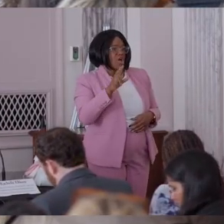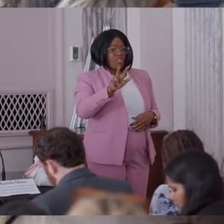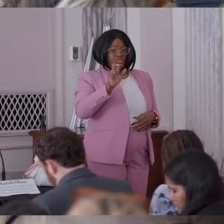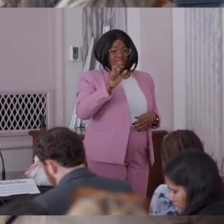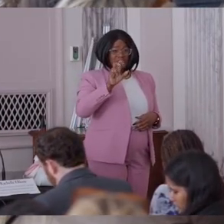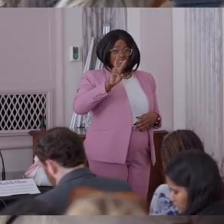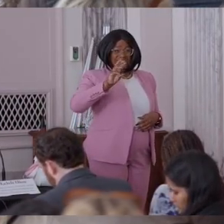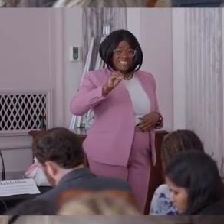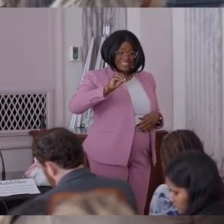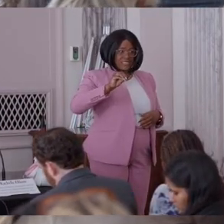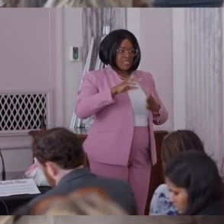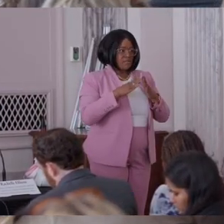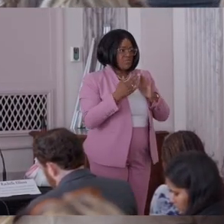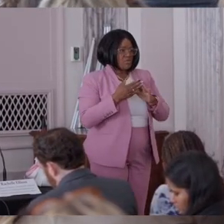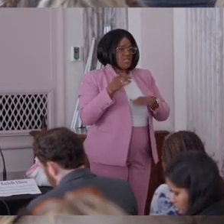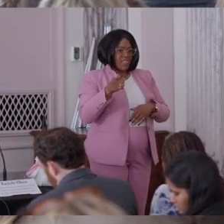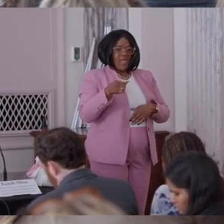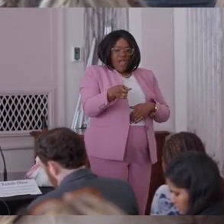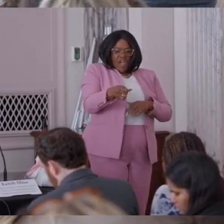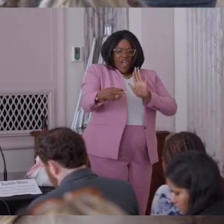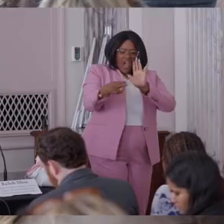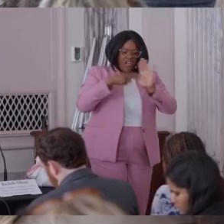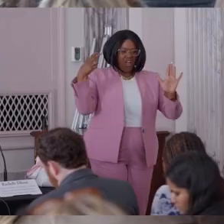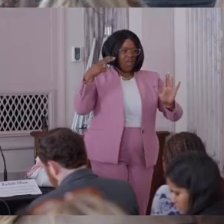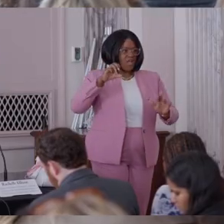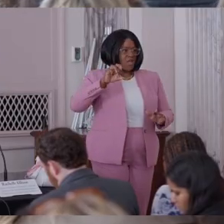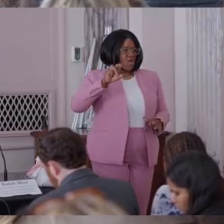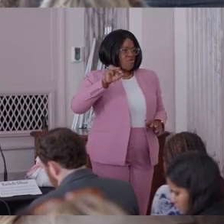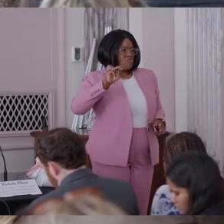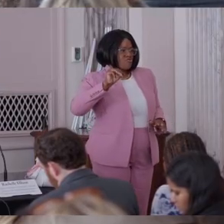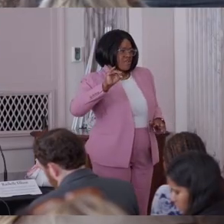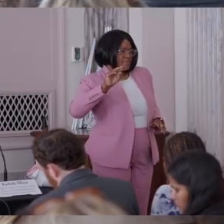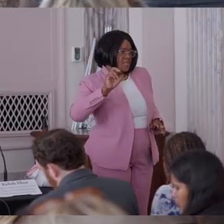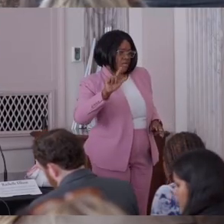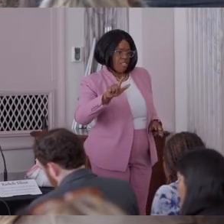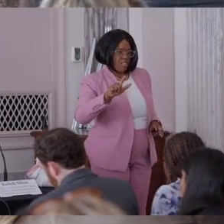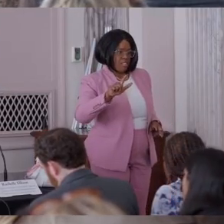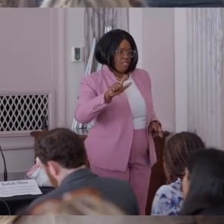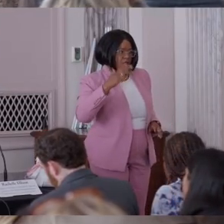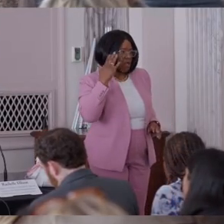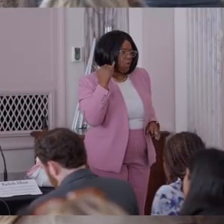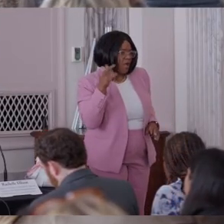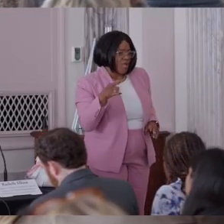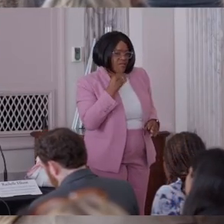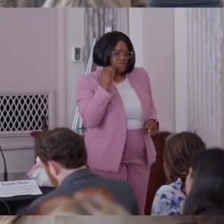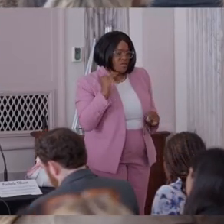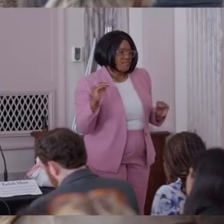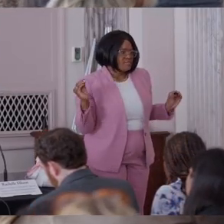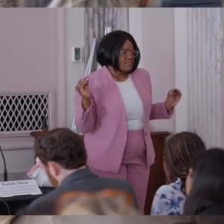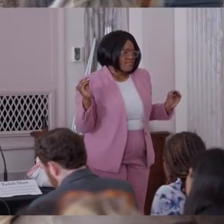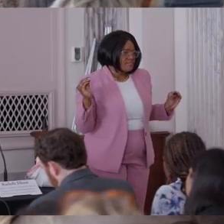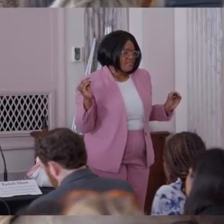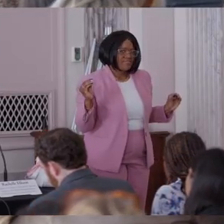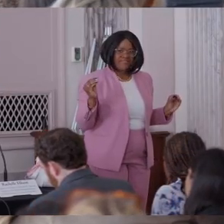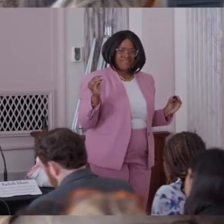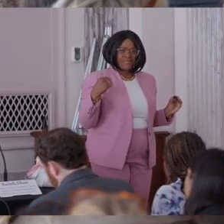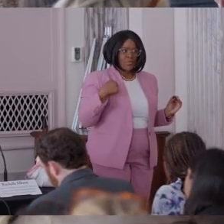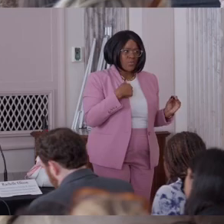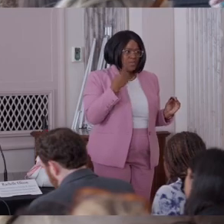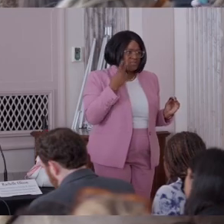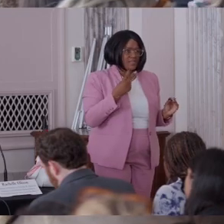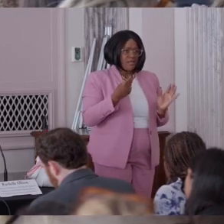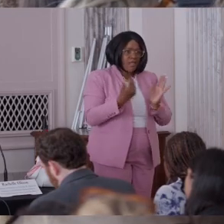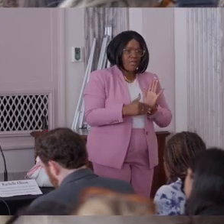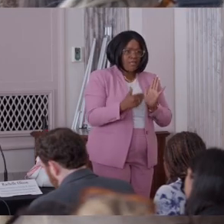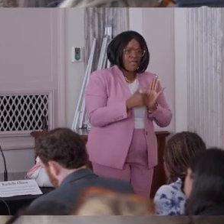communities institute criminalization practices. So we've seen an onslaught of these practices, and